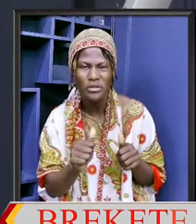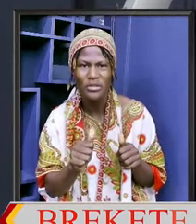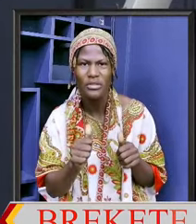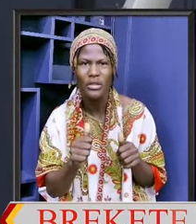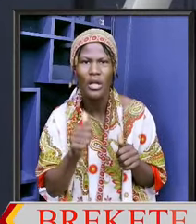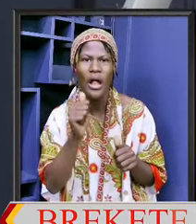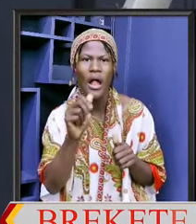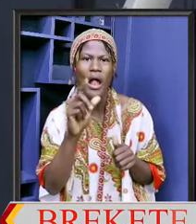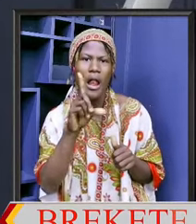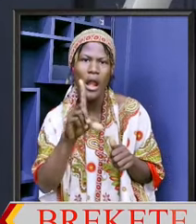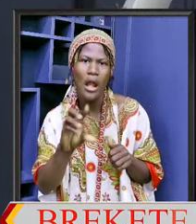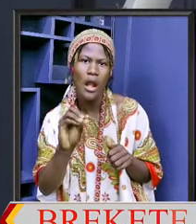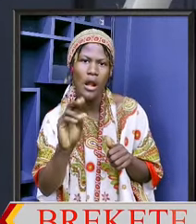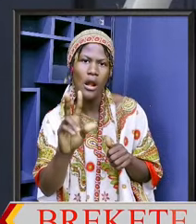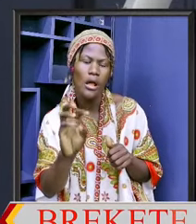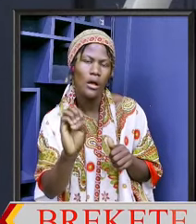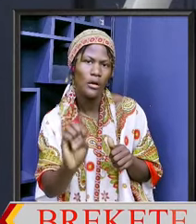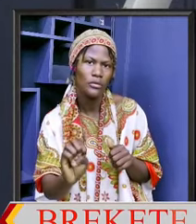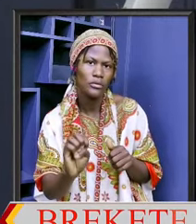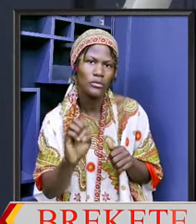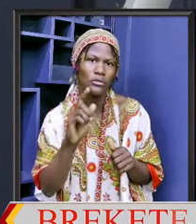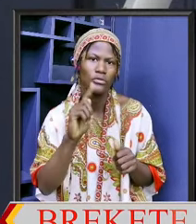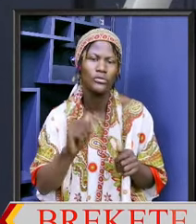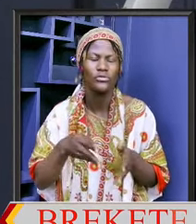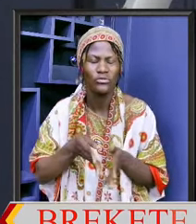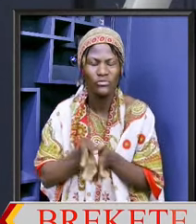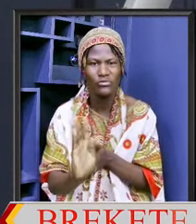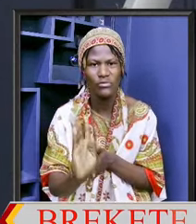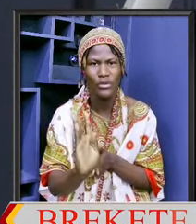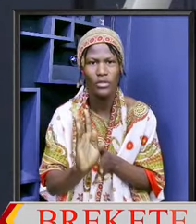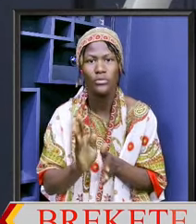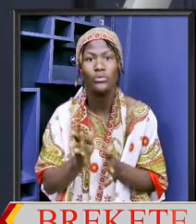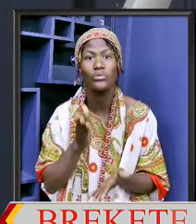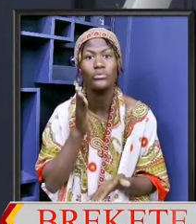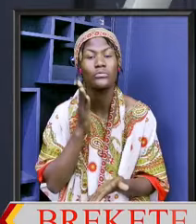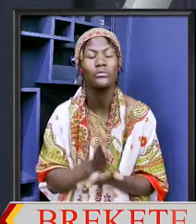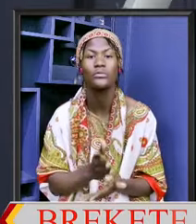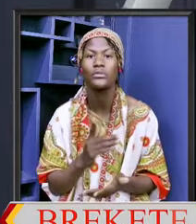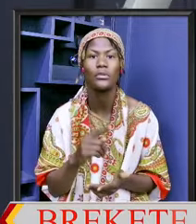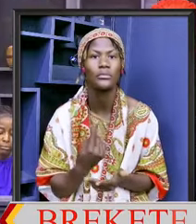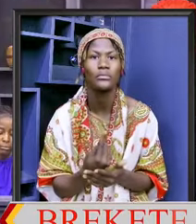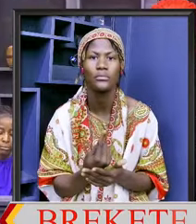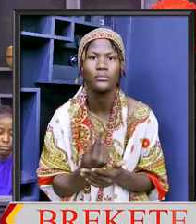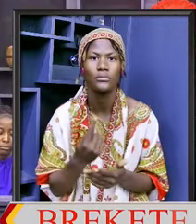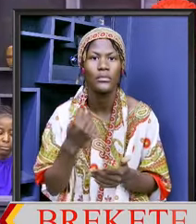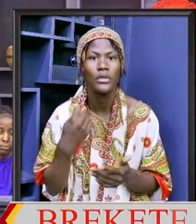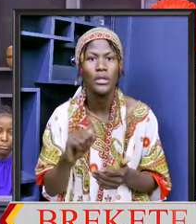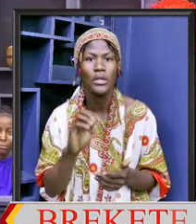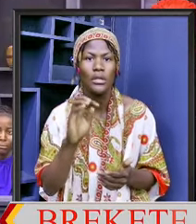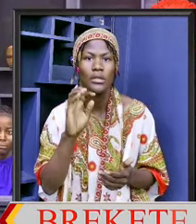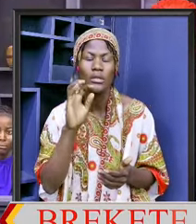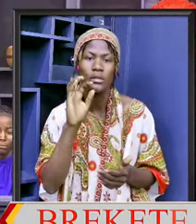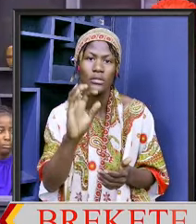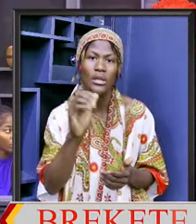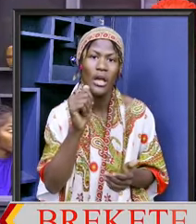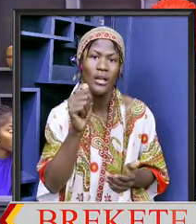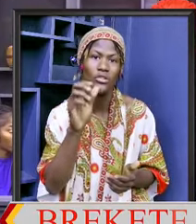the No. They will call them to order. So the Christian Association of Nigeria should do something about